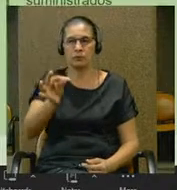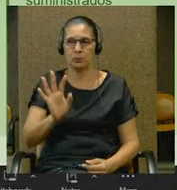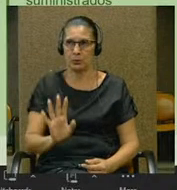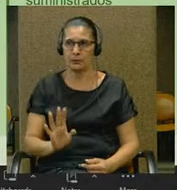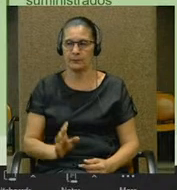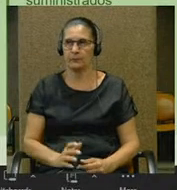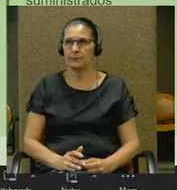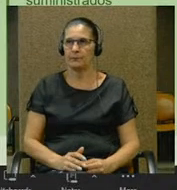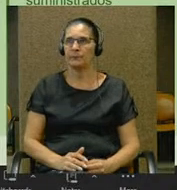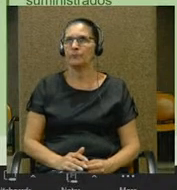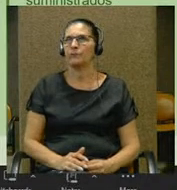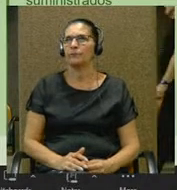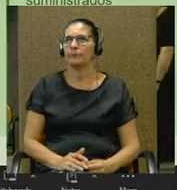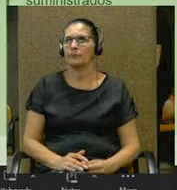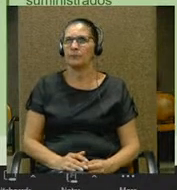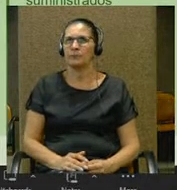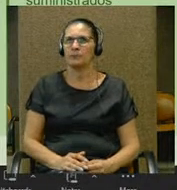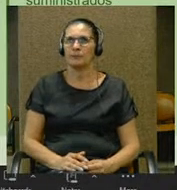future.